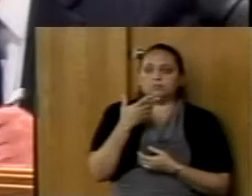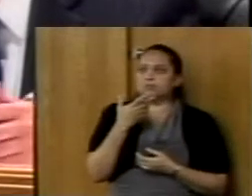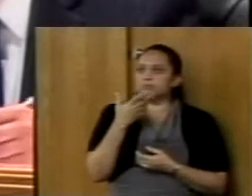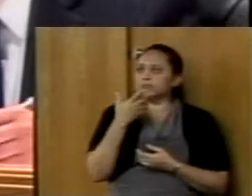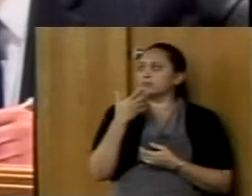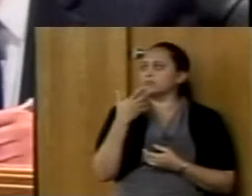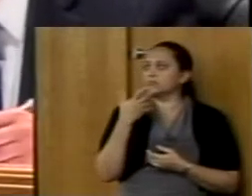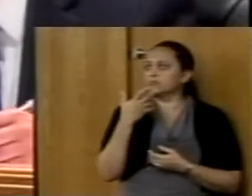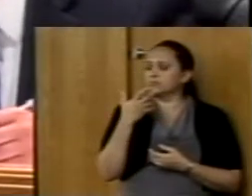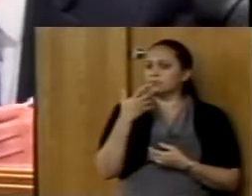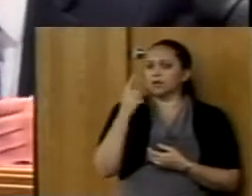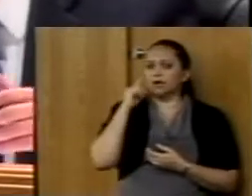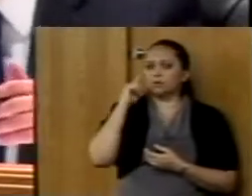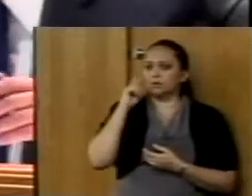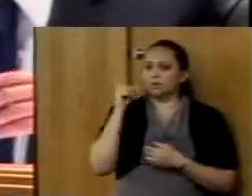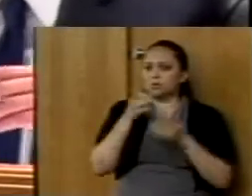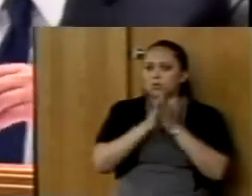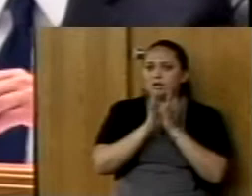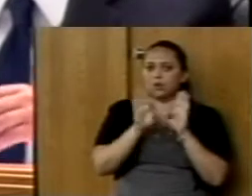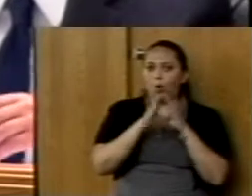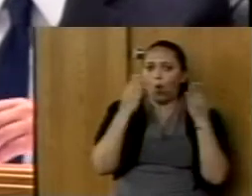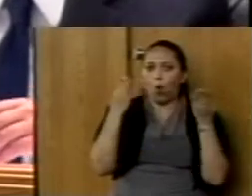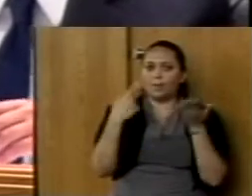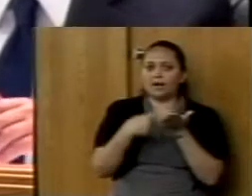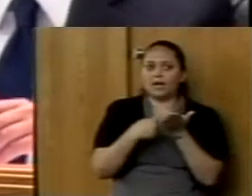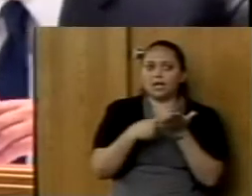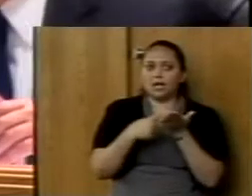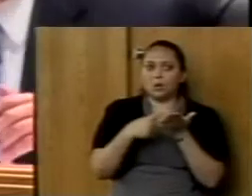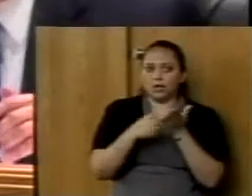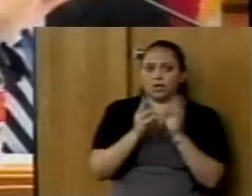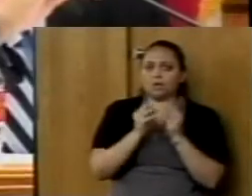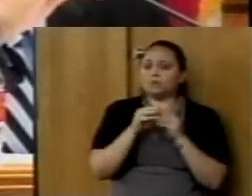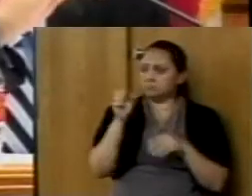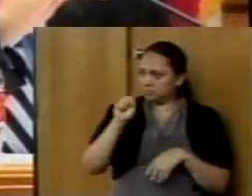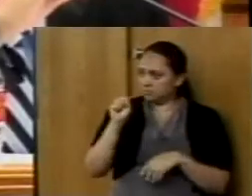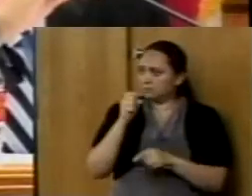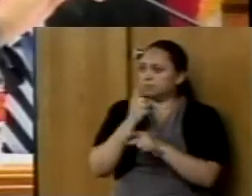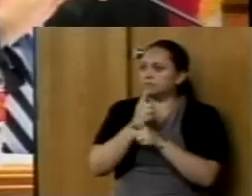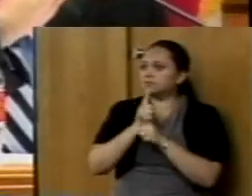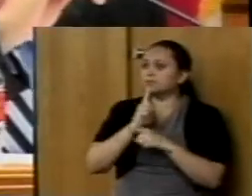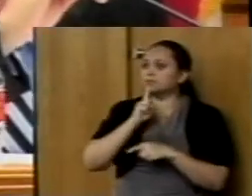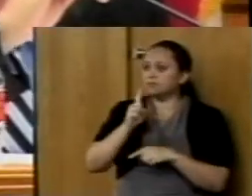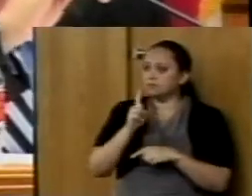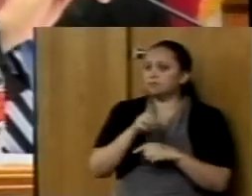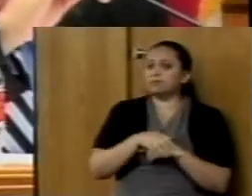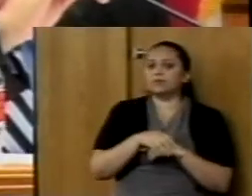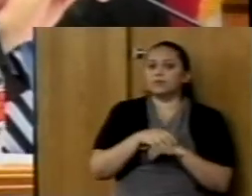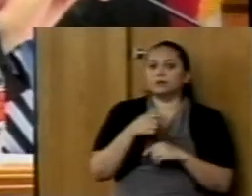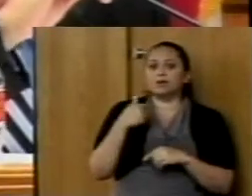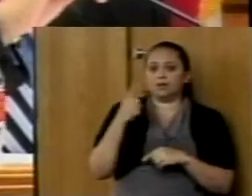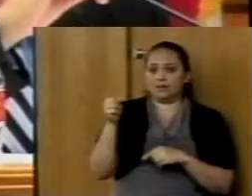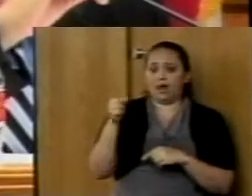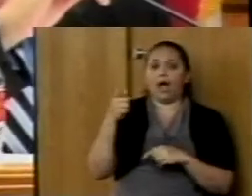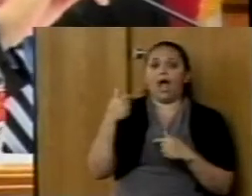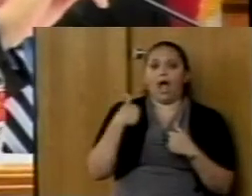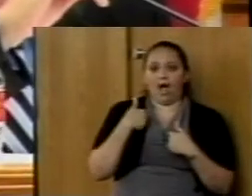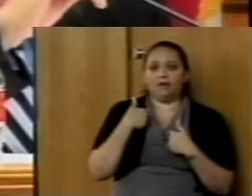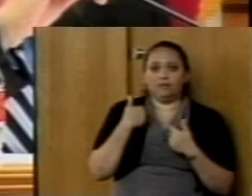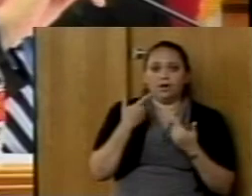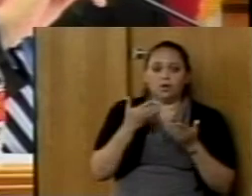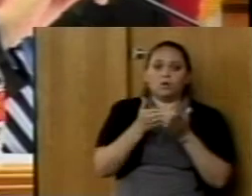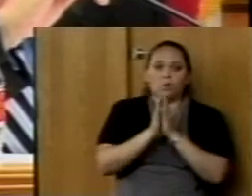has requested an open hearing. Dr. Montoya? That is correct, President Escobedo. Members of the board, they have requested an